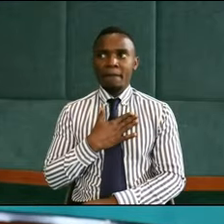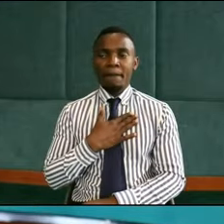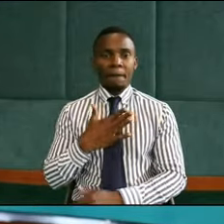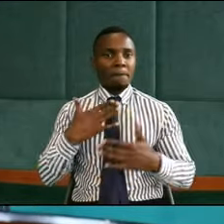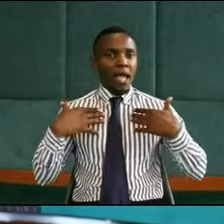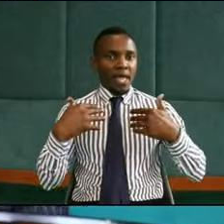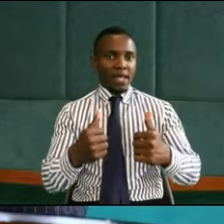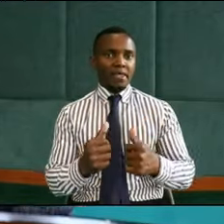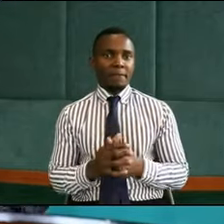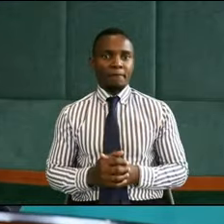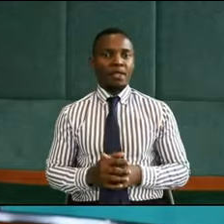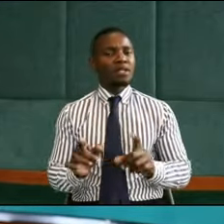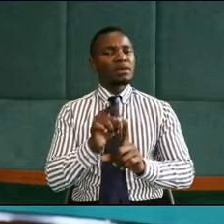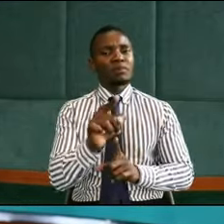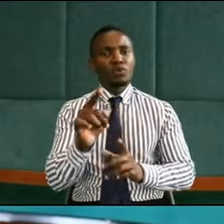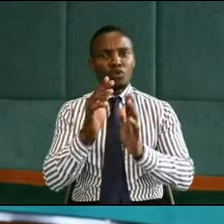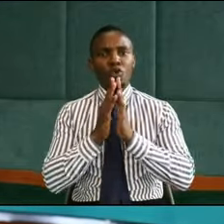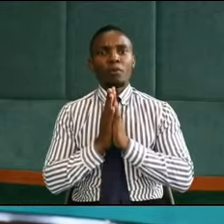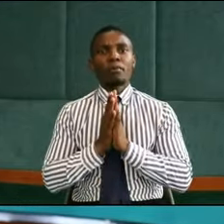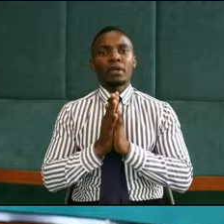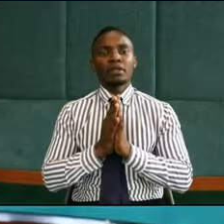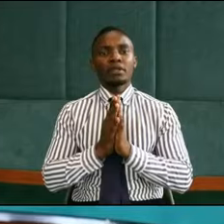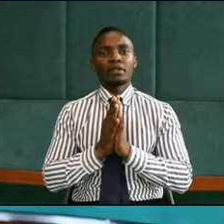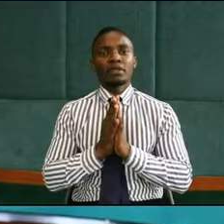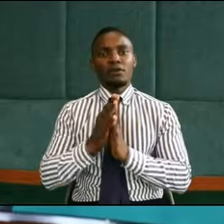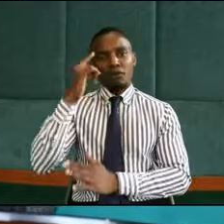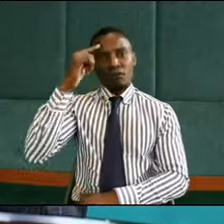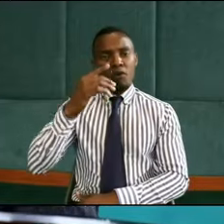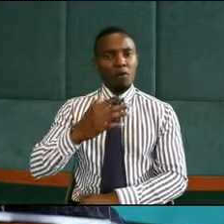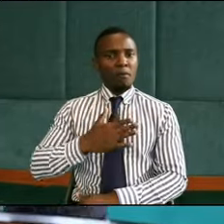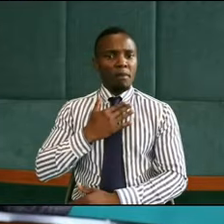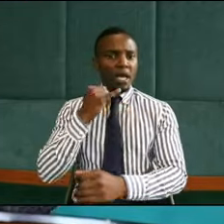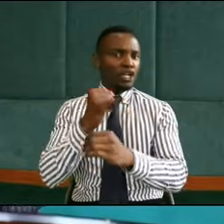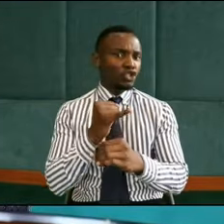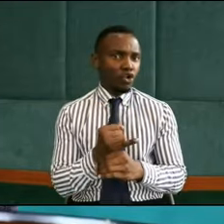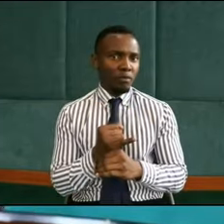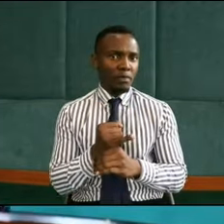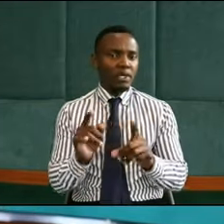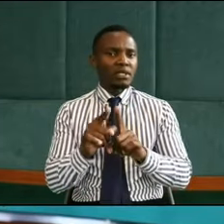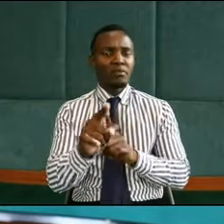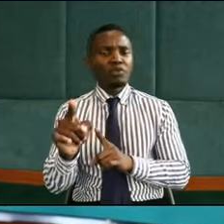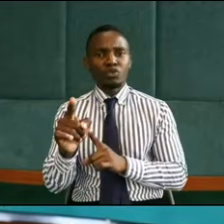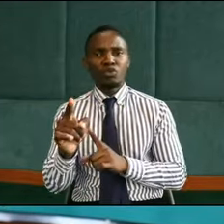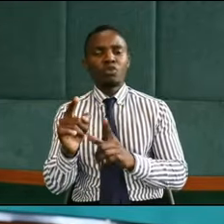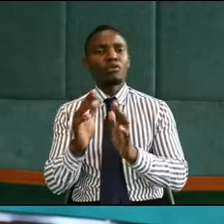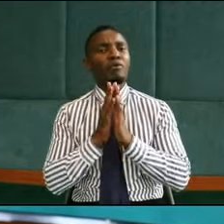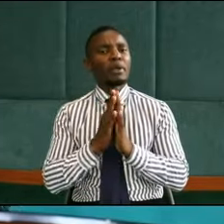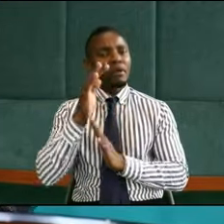healing. You prayed for my joblessness for a job. You prayed for my singleness for a